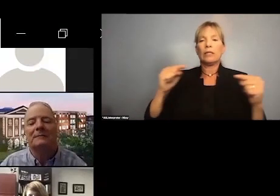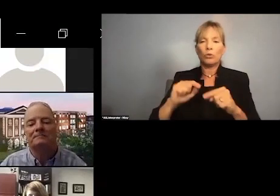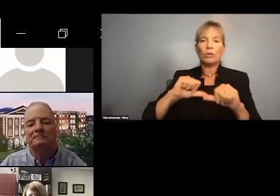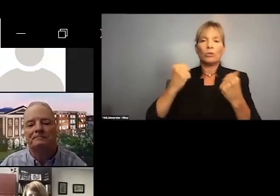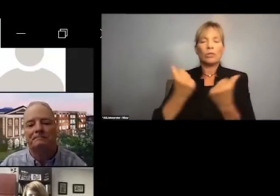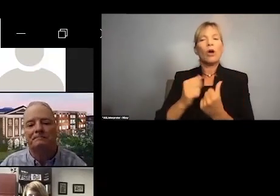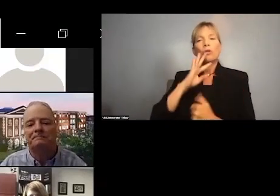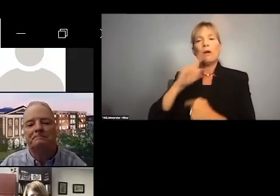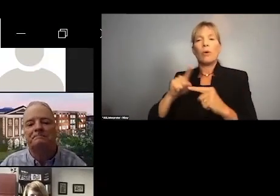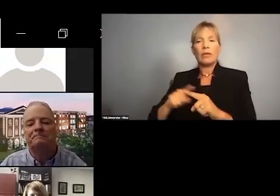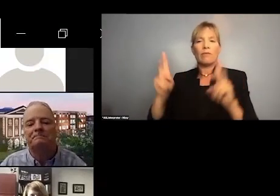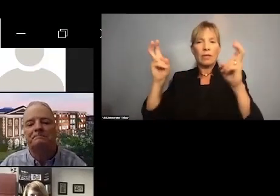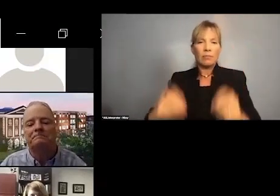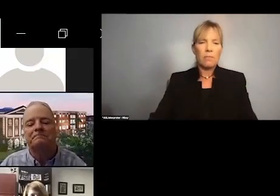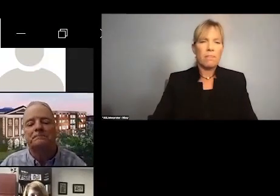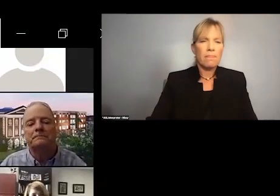topic.